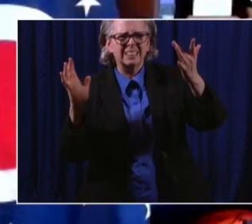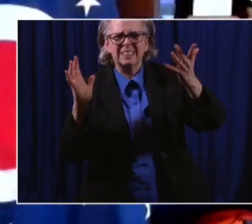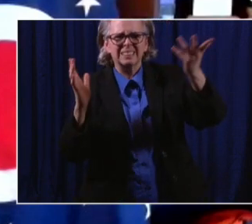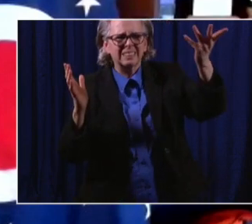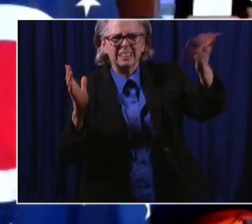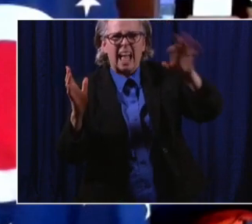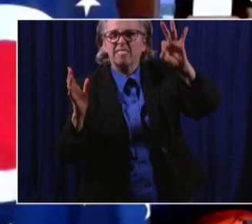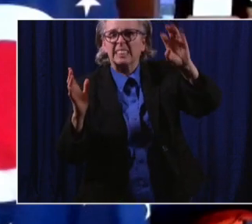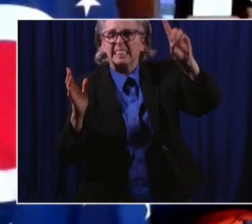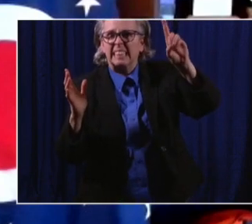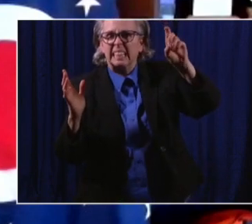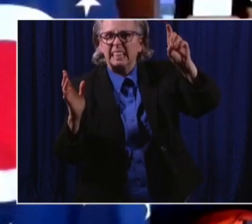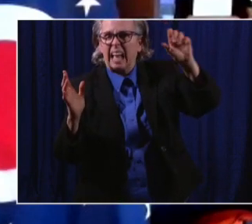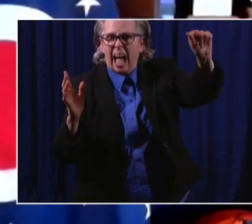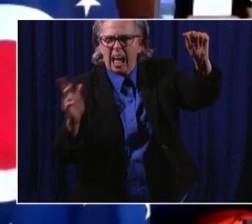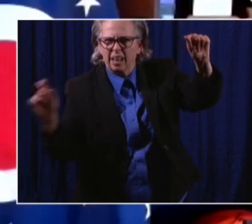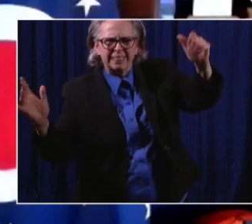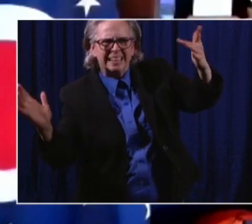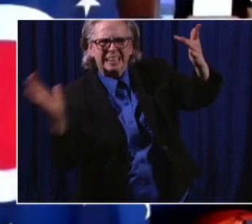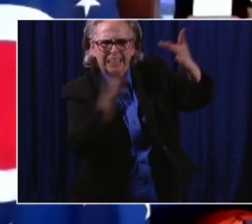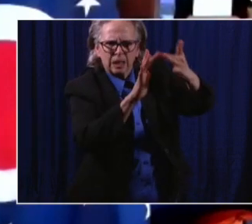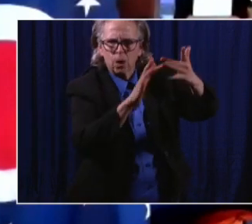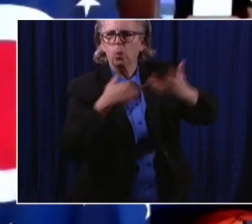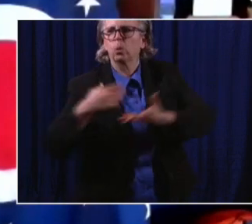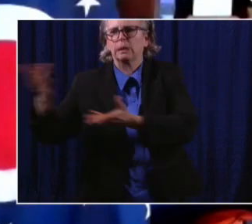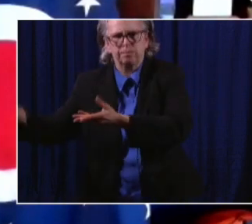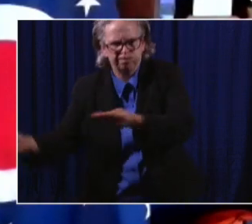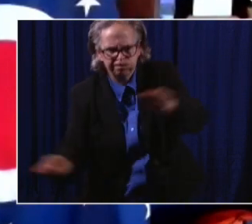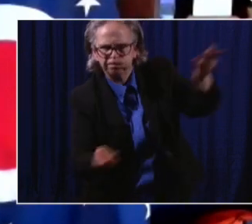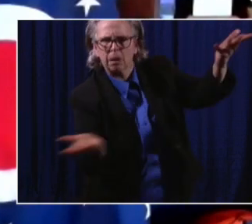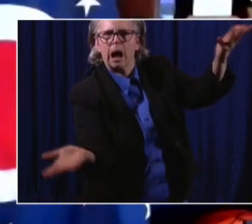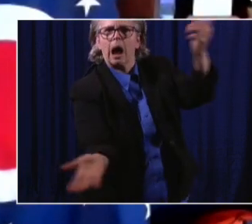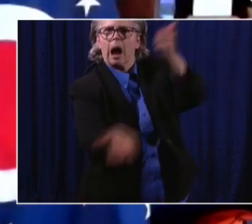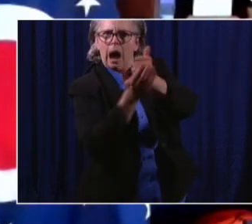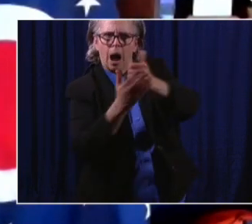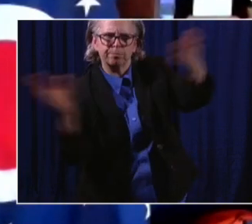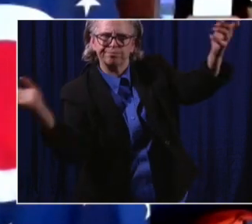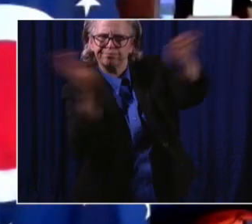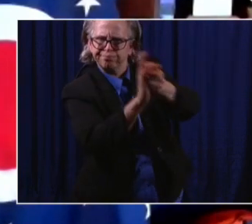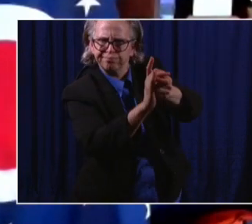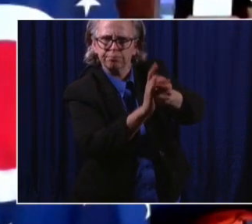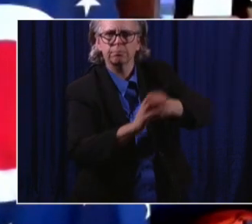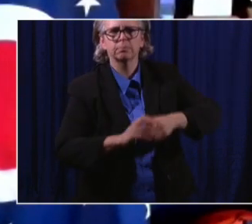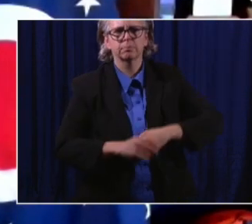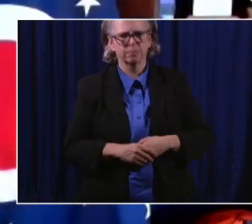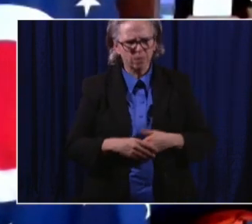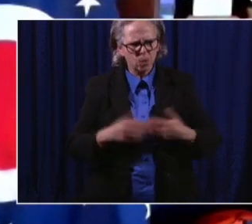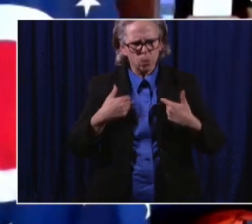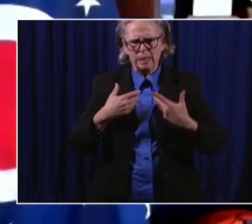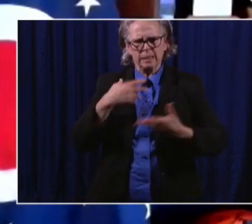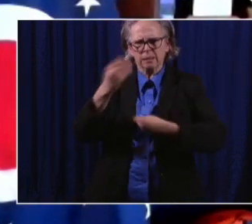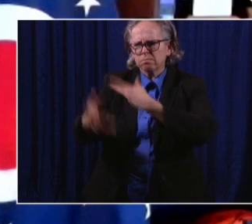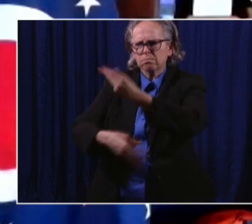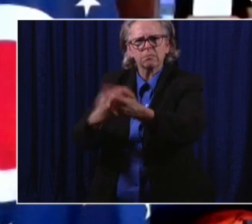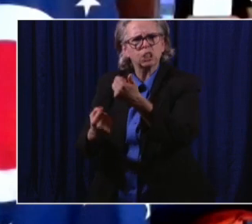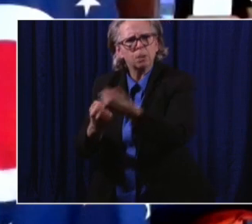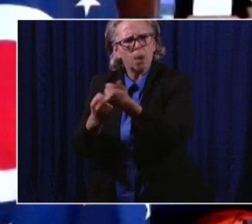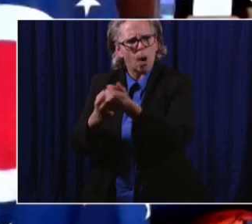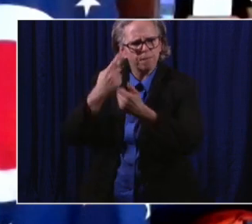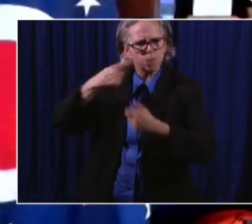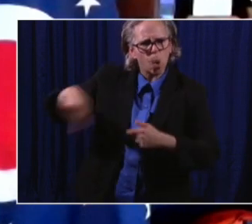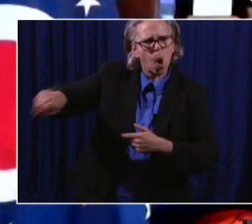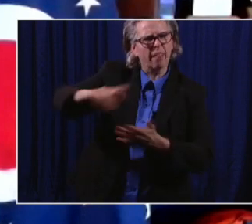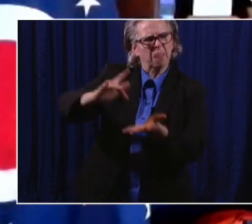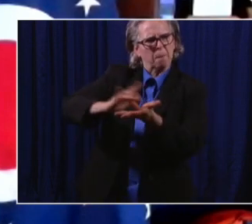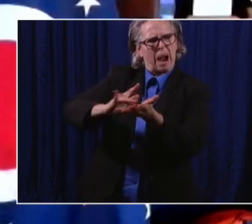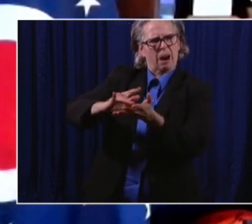things that they've asked us to do. We've engaged with our medical community to provide the support and the help that we can to help them